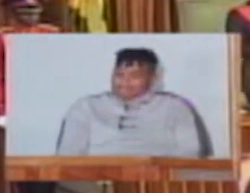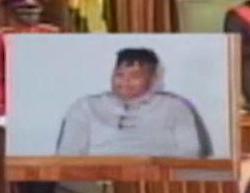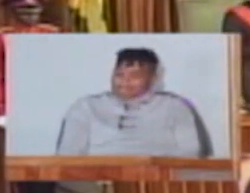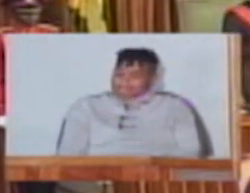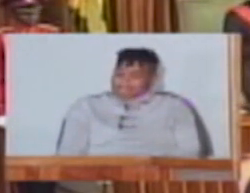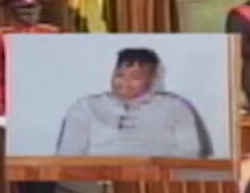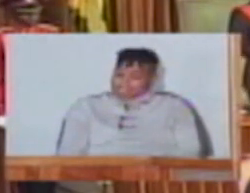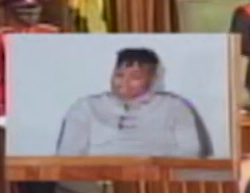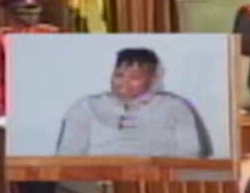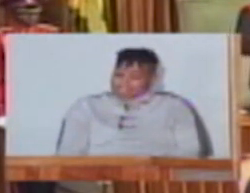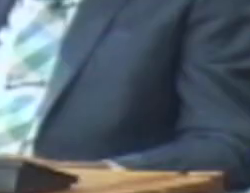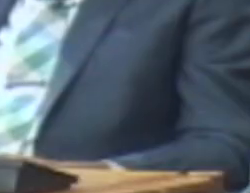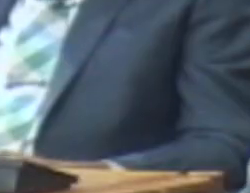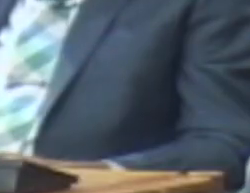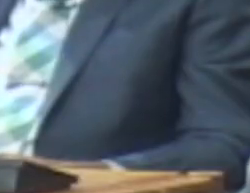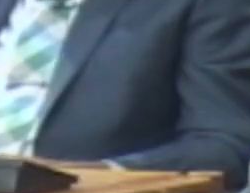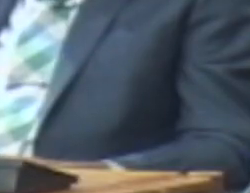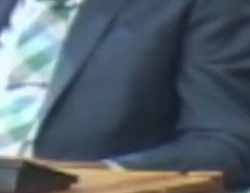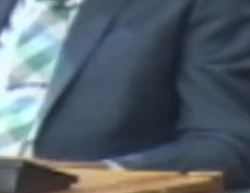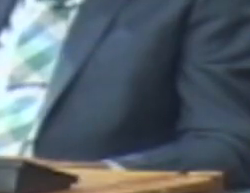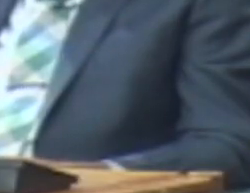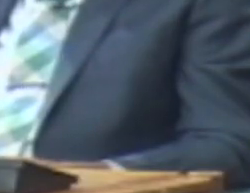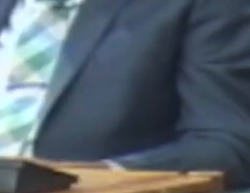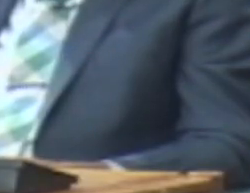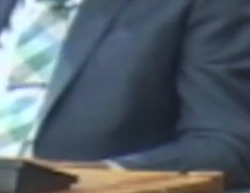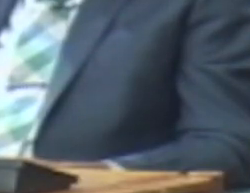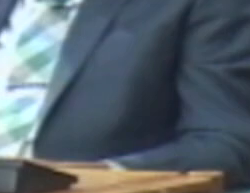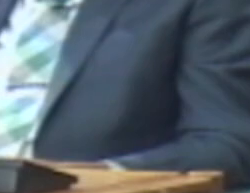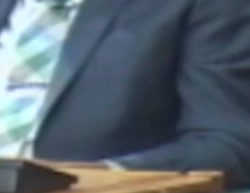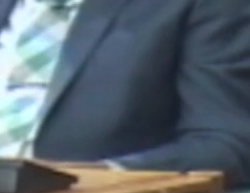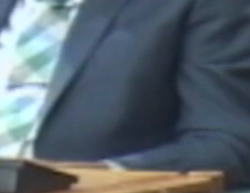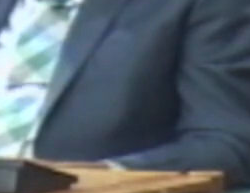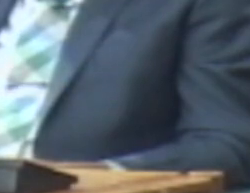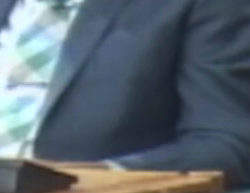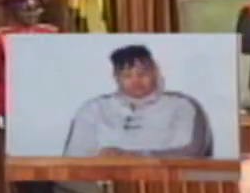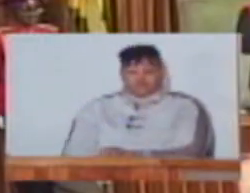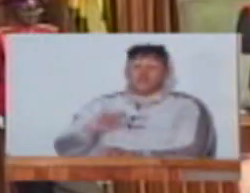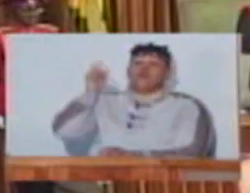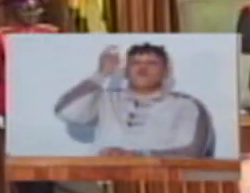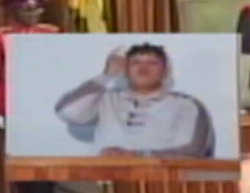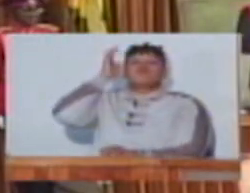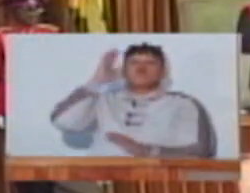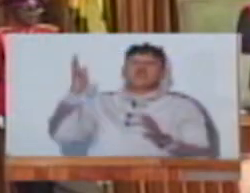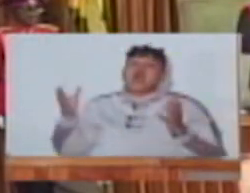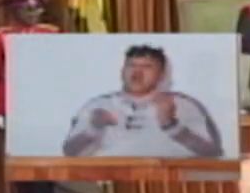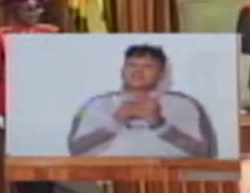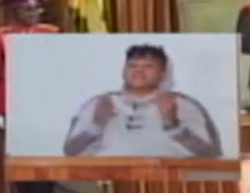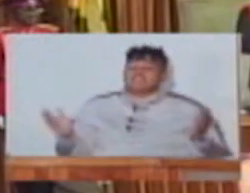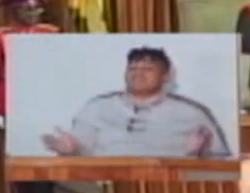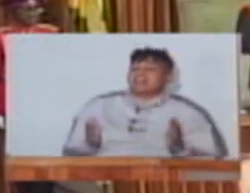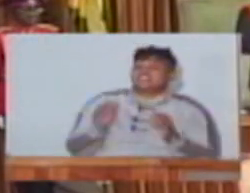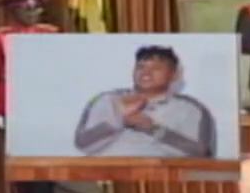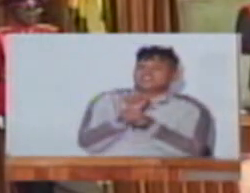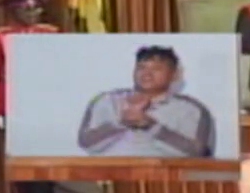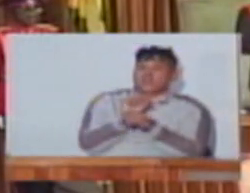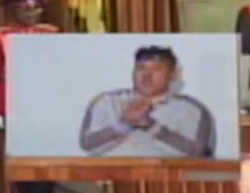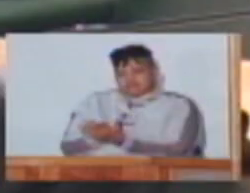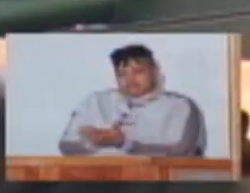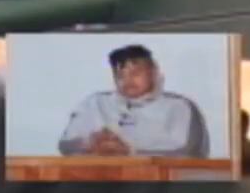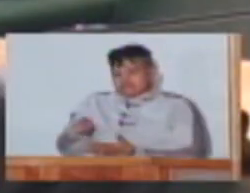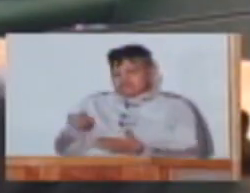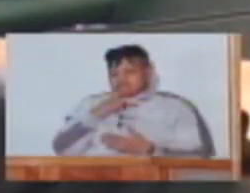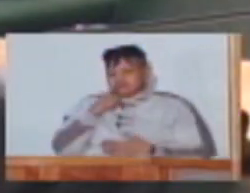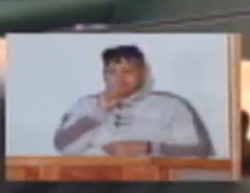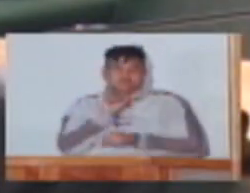and usually later in the day, the Finance Minister tables the budget in the lower house. The Standing Finance Committee of Parliament will then meet